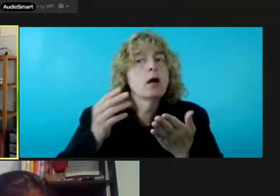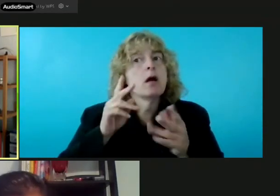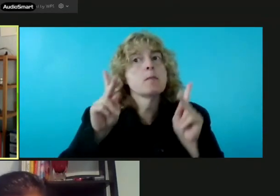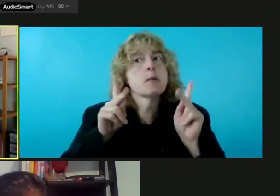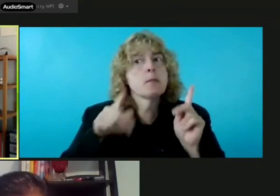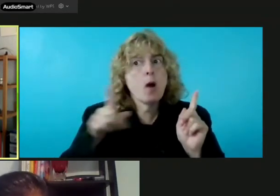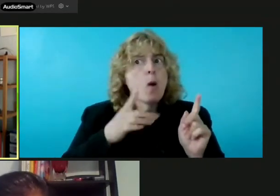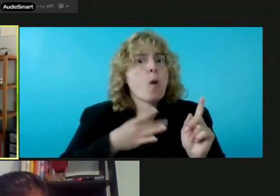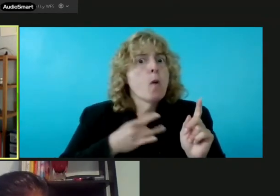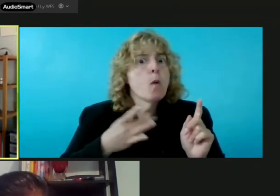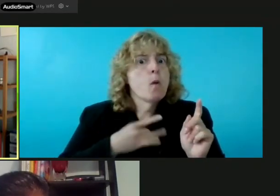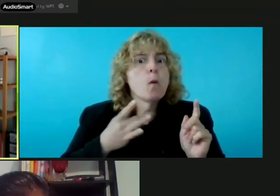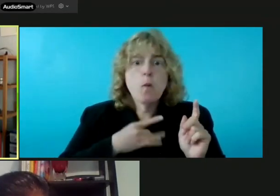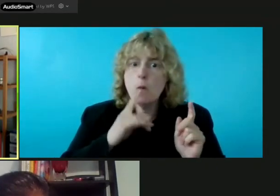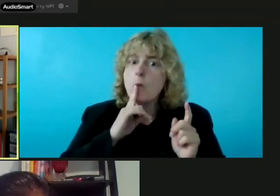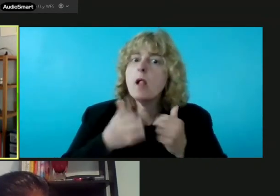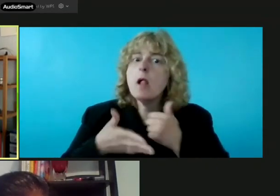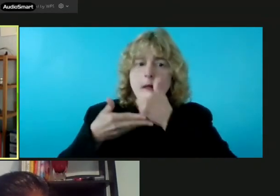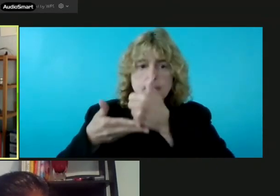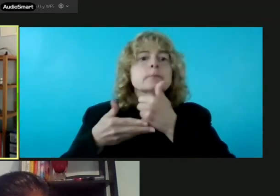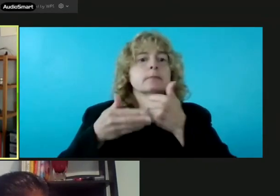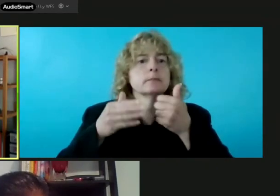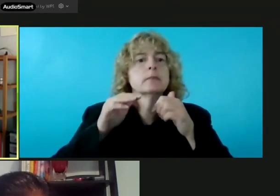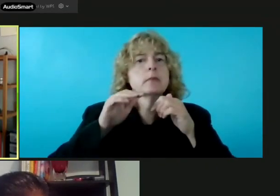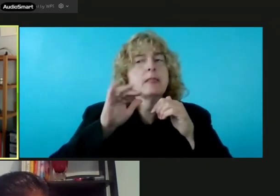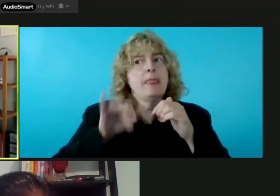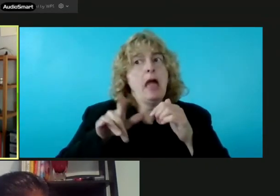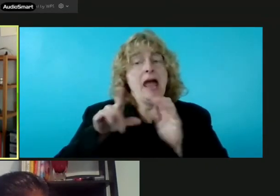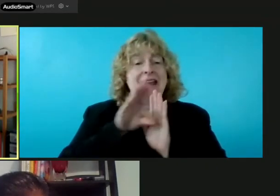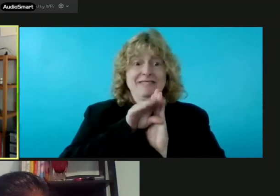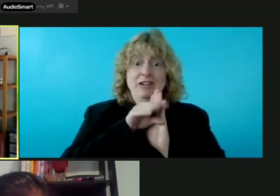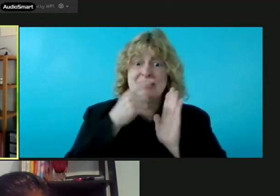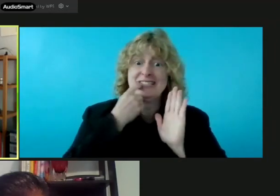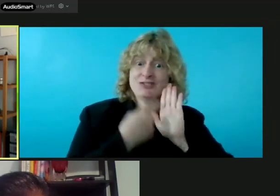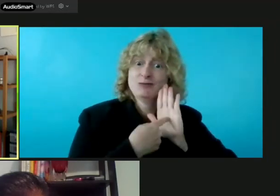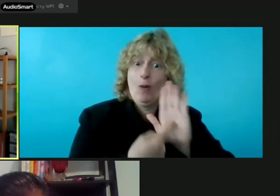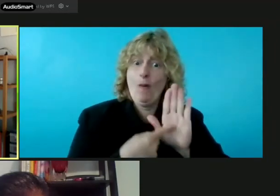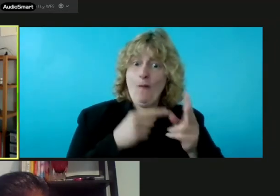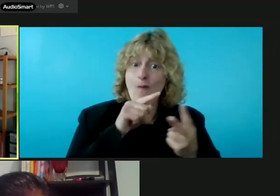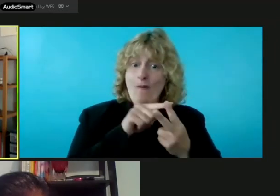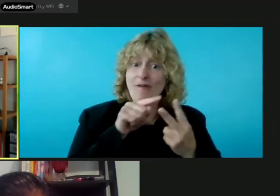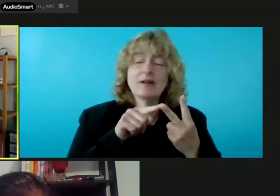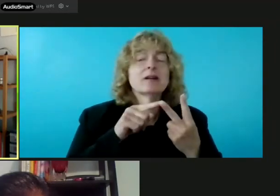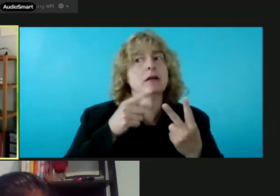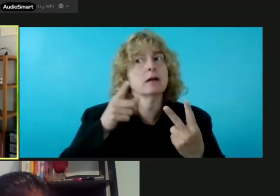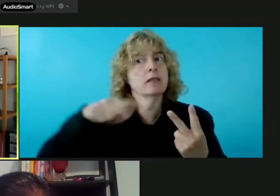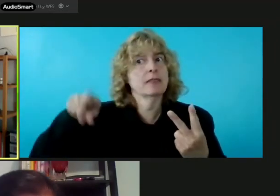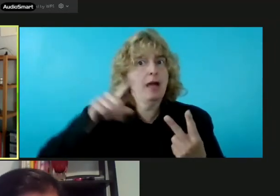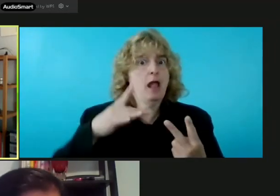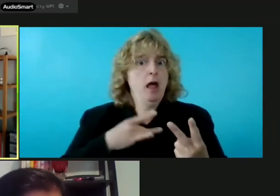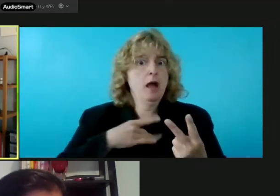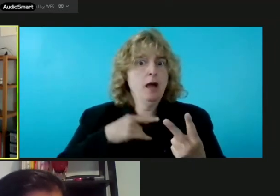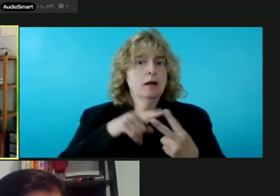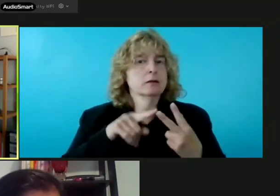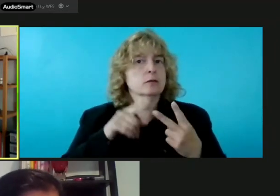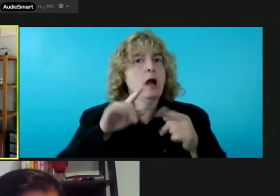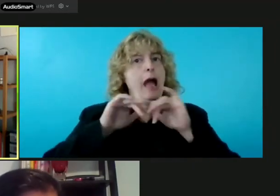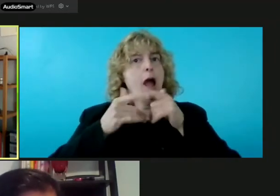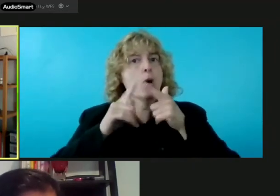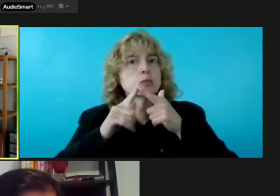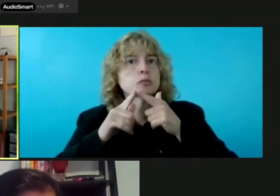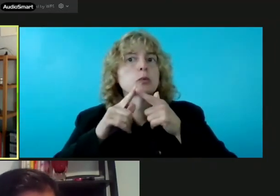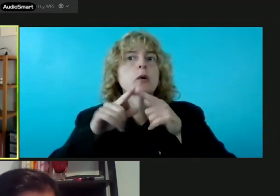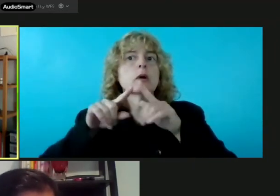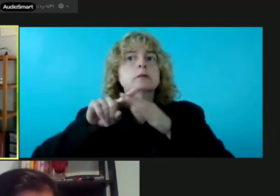a concrete example of how to have conversations like this. We're actually developing new sets of these